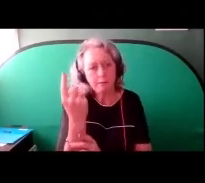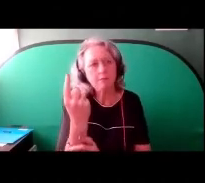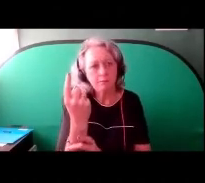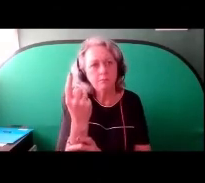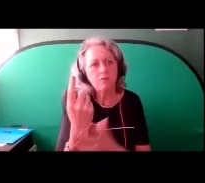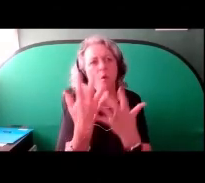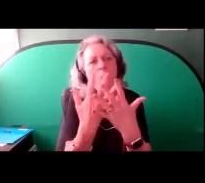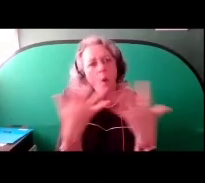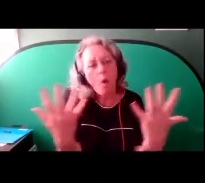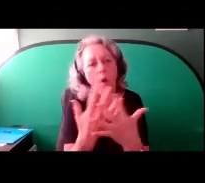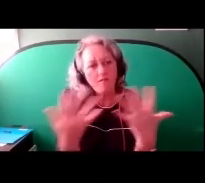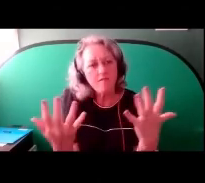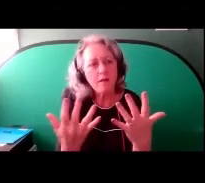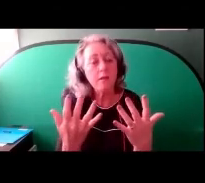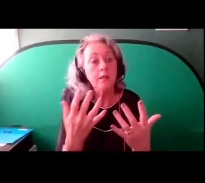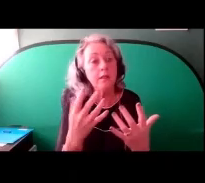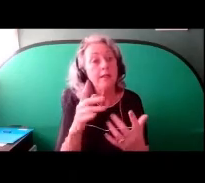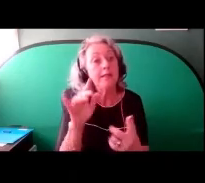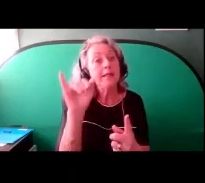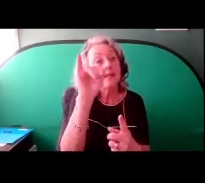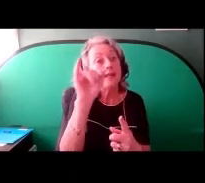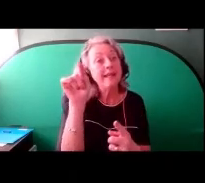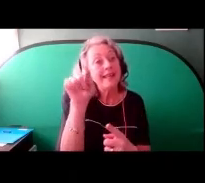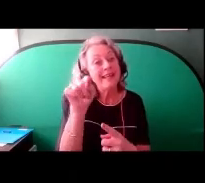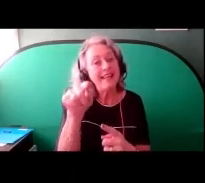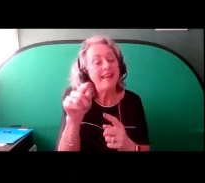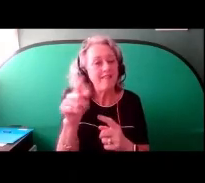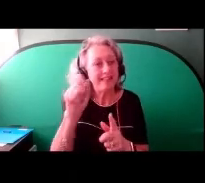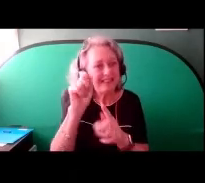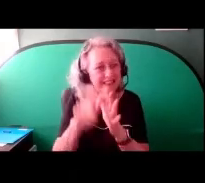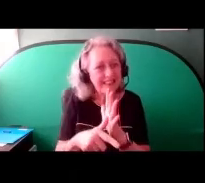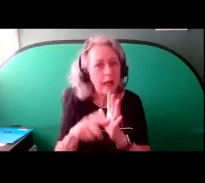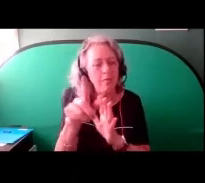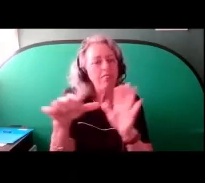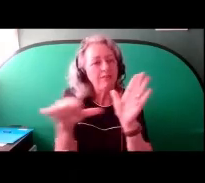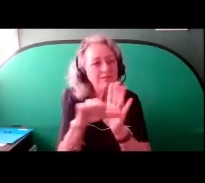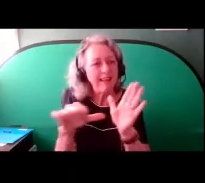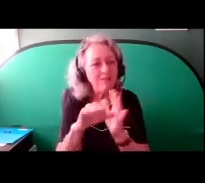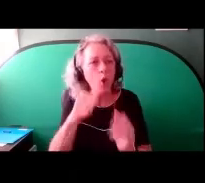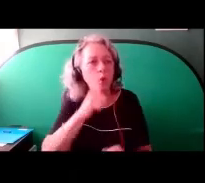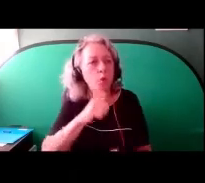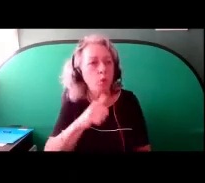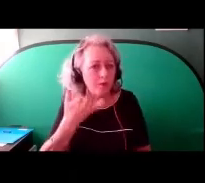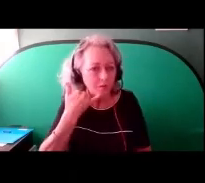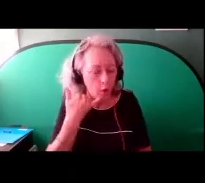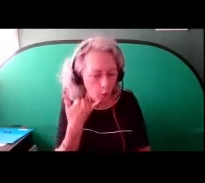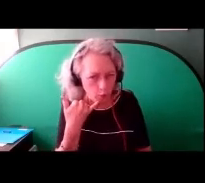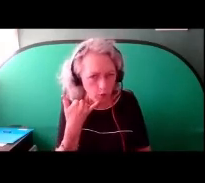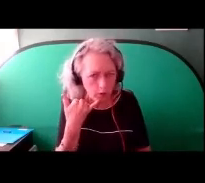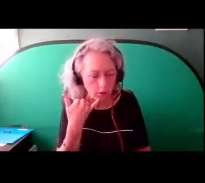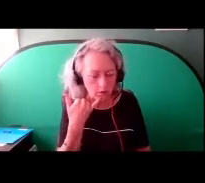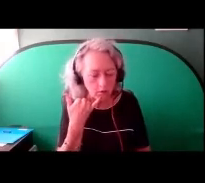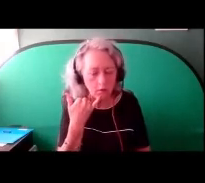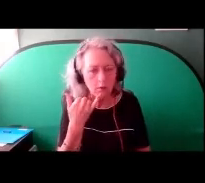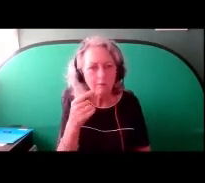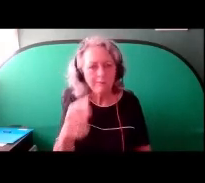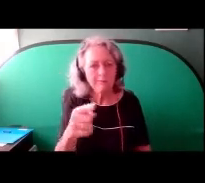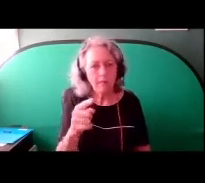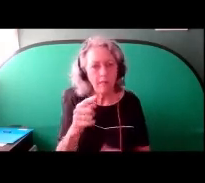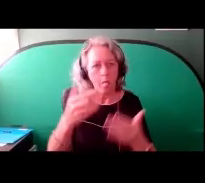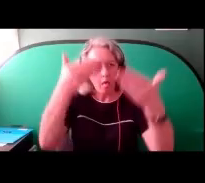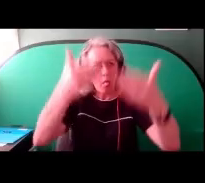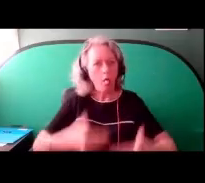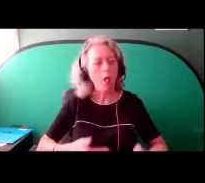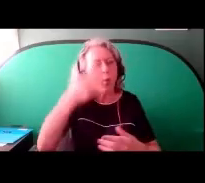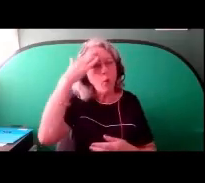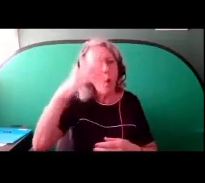often if you're going to encounter someone who say, well, they're having difficulty using their phone, is the background, the wallpaper